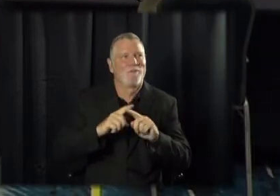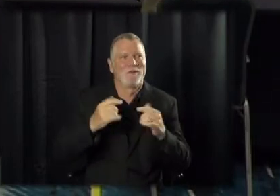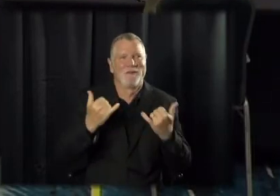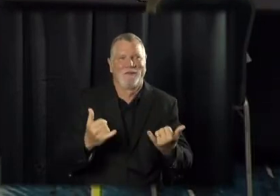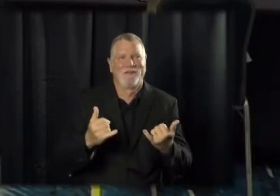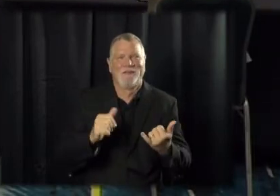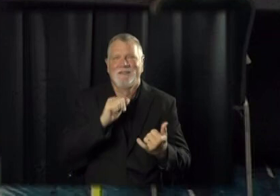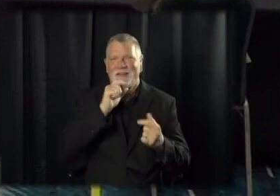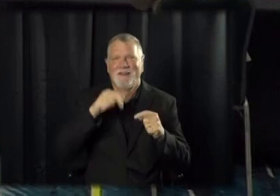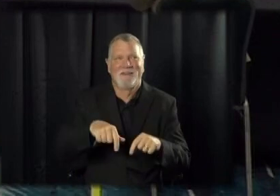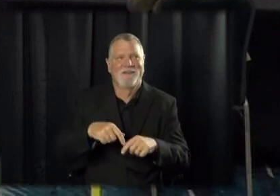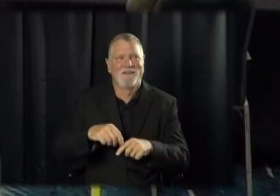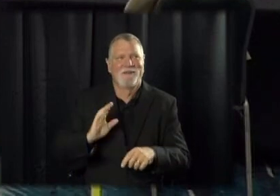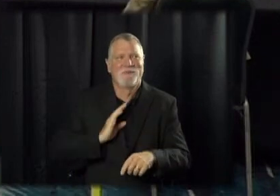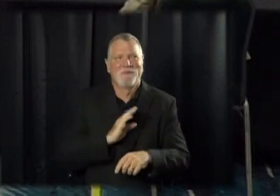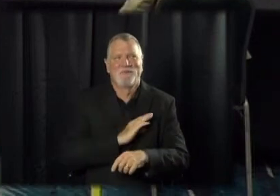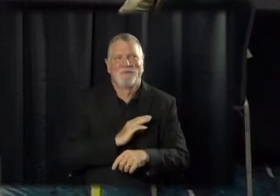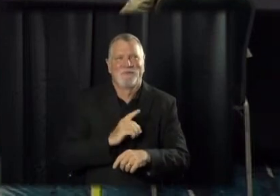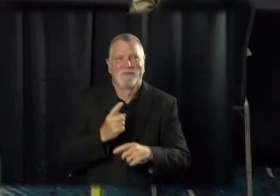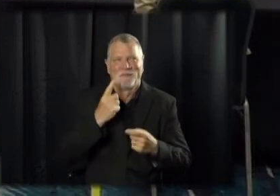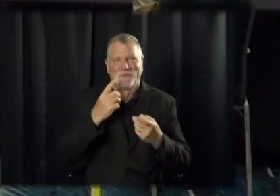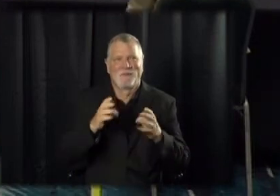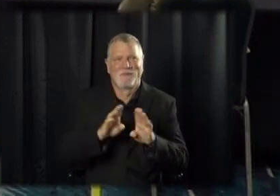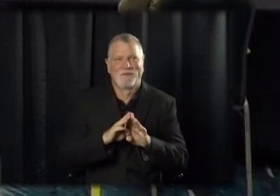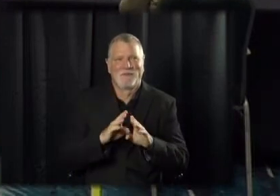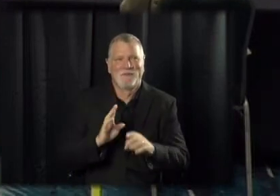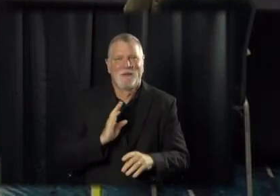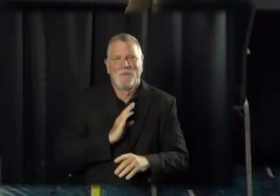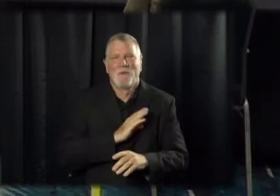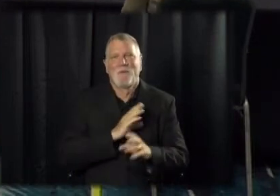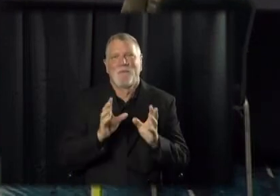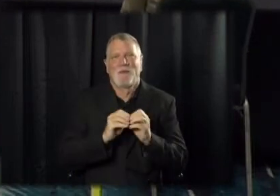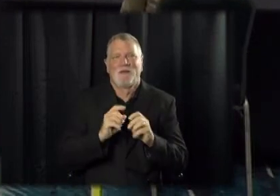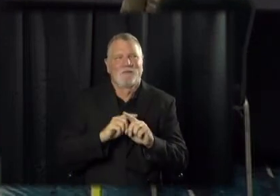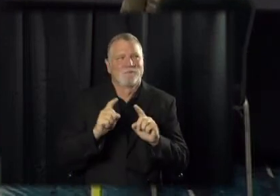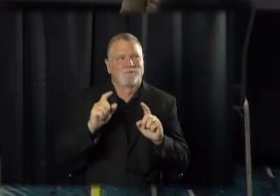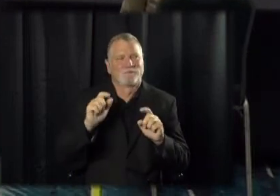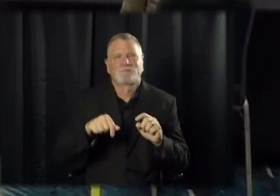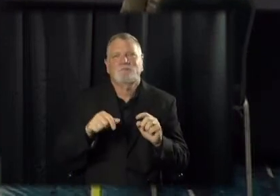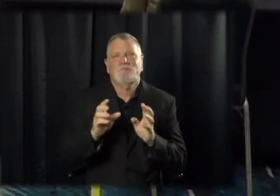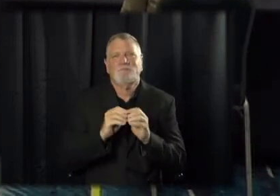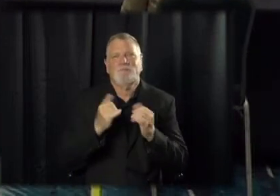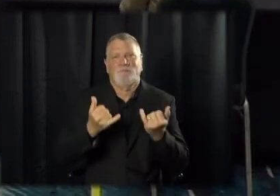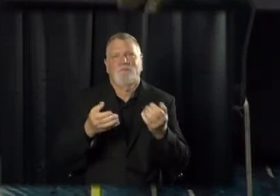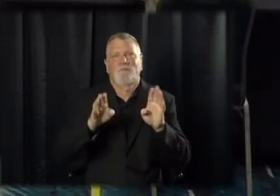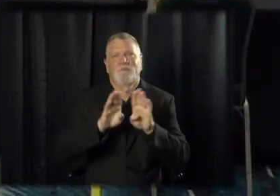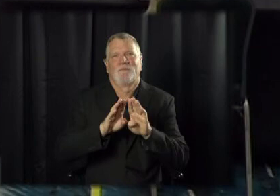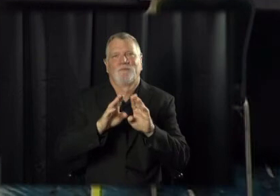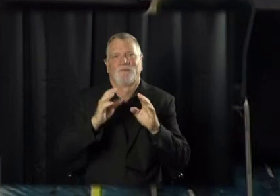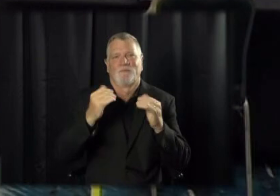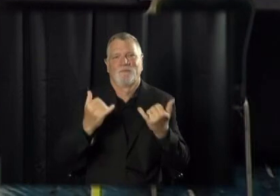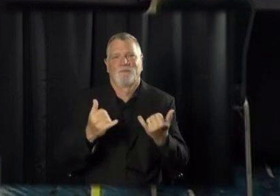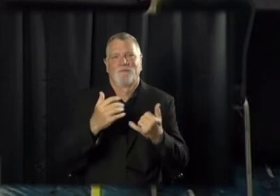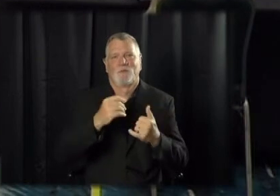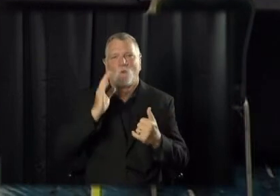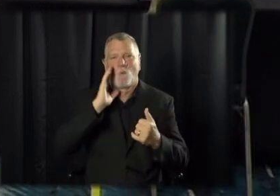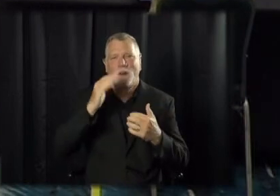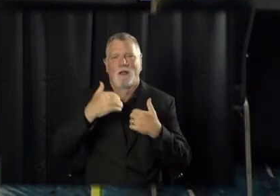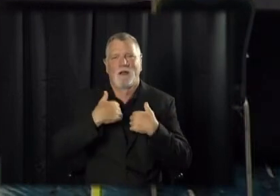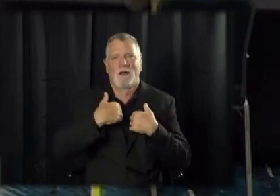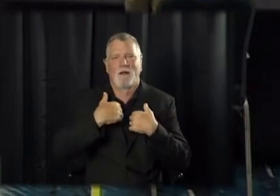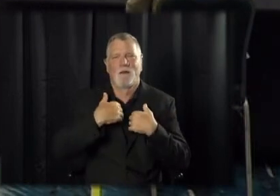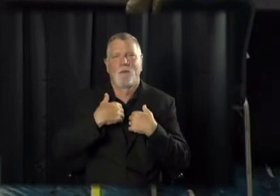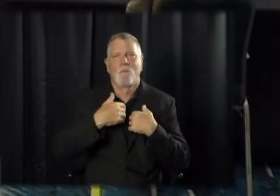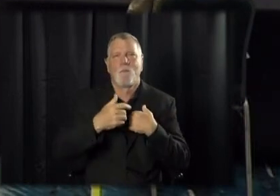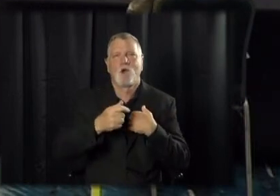not while any of us are on the board to completing a board meeting. So the meeting is now concluded. There will be